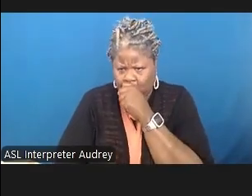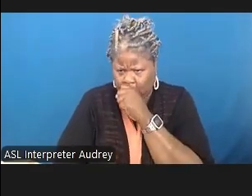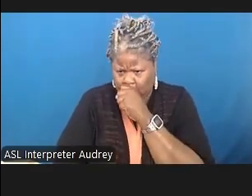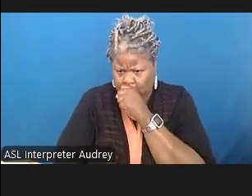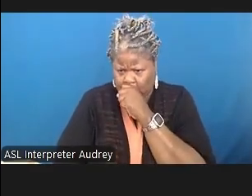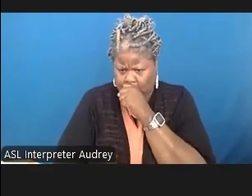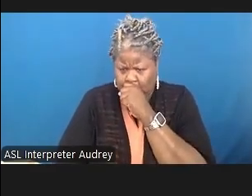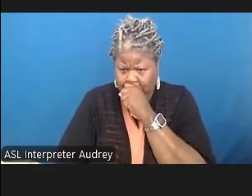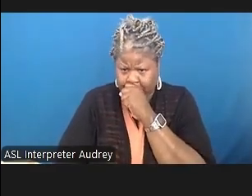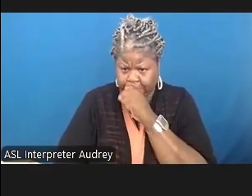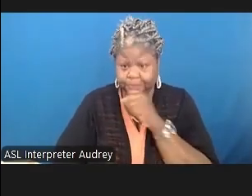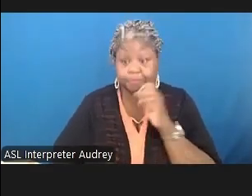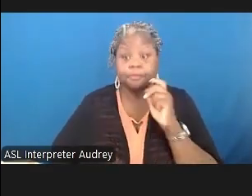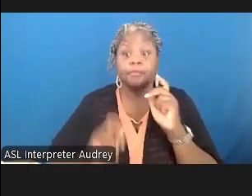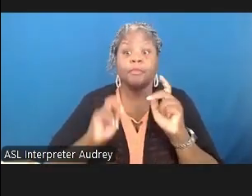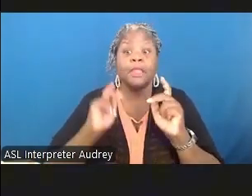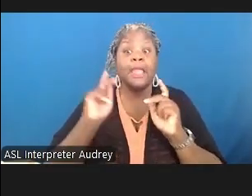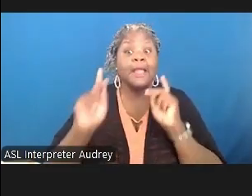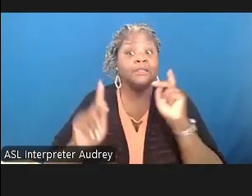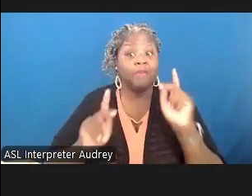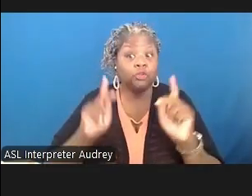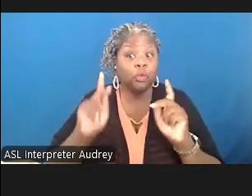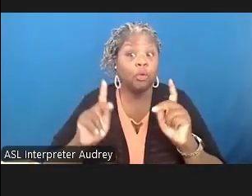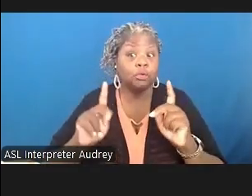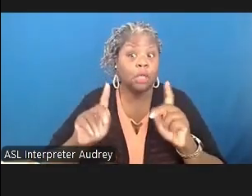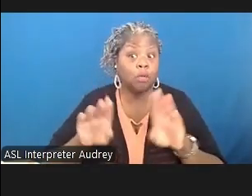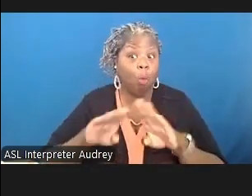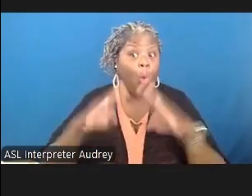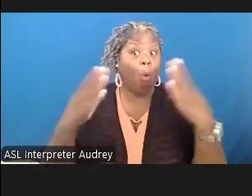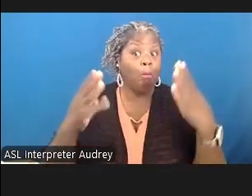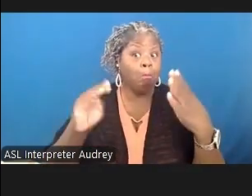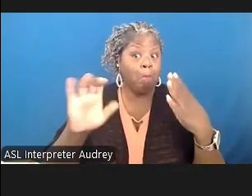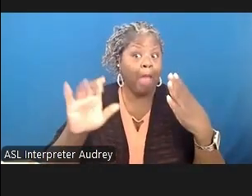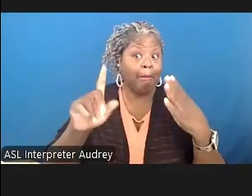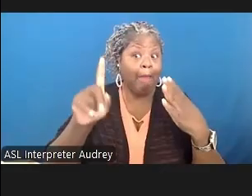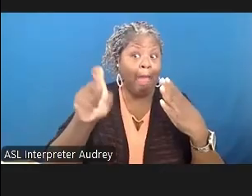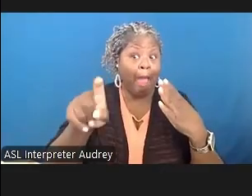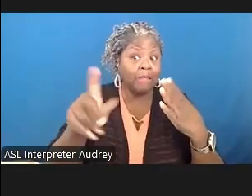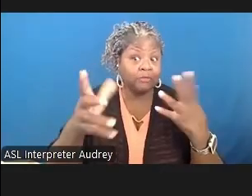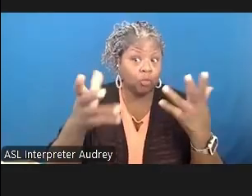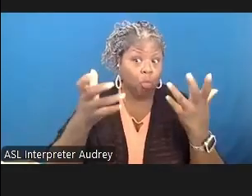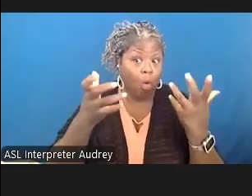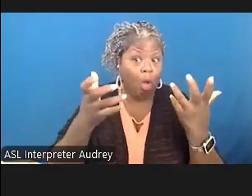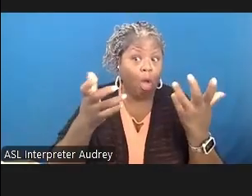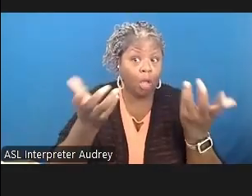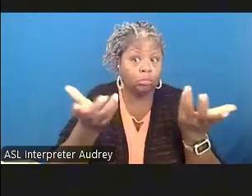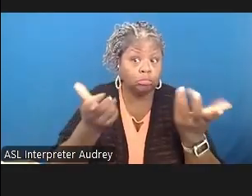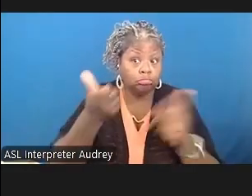And individuals are also able to unmute their mic and ask questions if you would like.